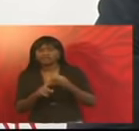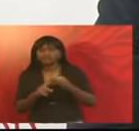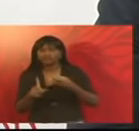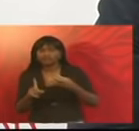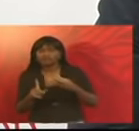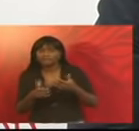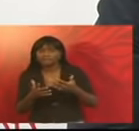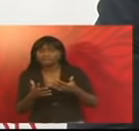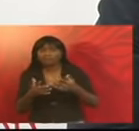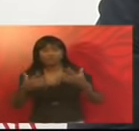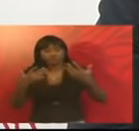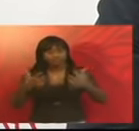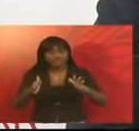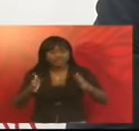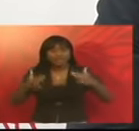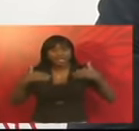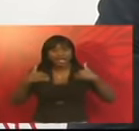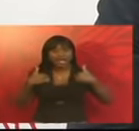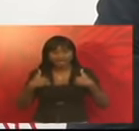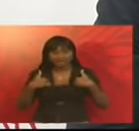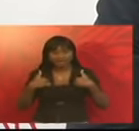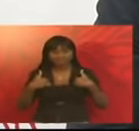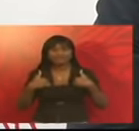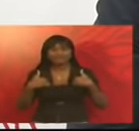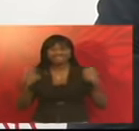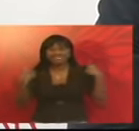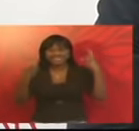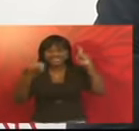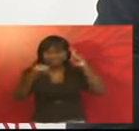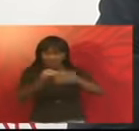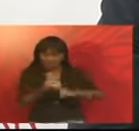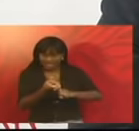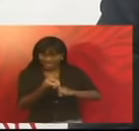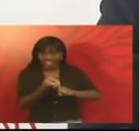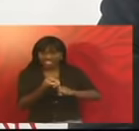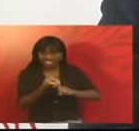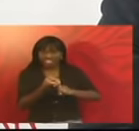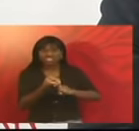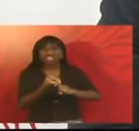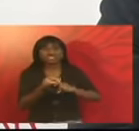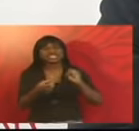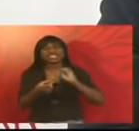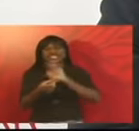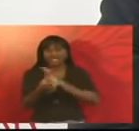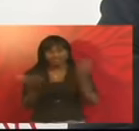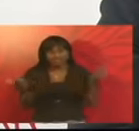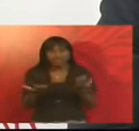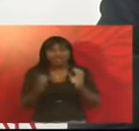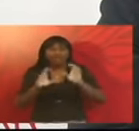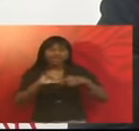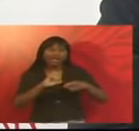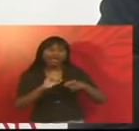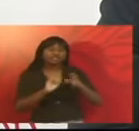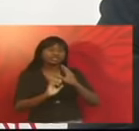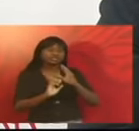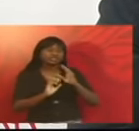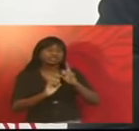we already have Hispanic practitioners within the system.